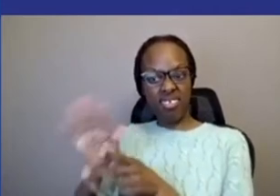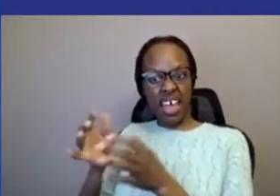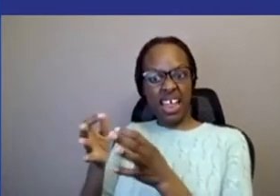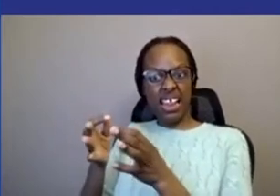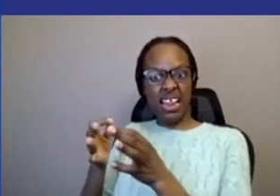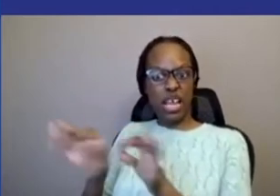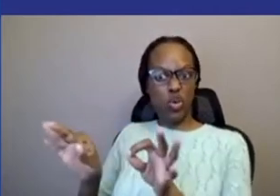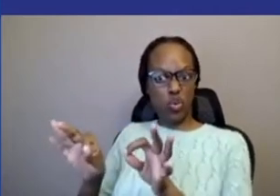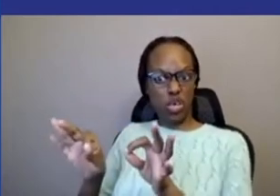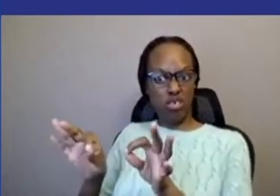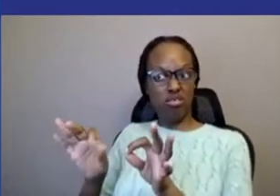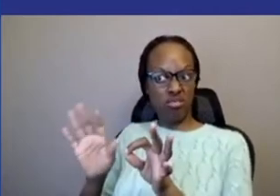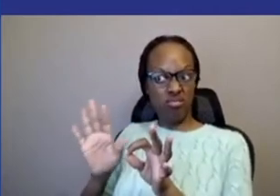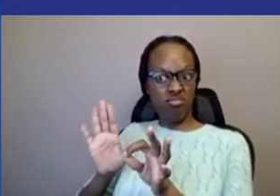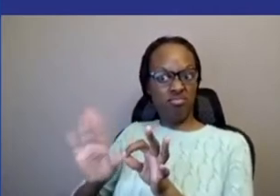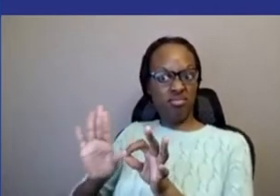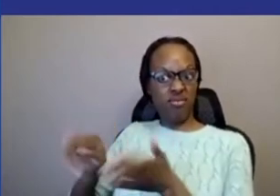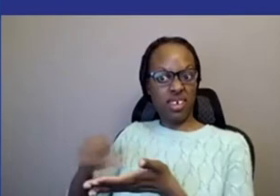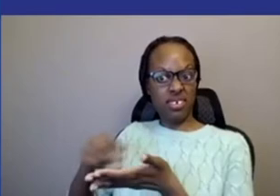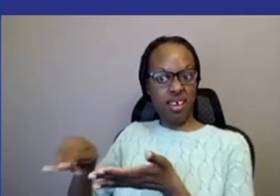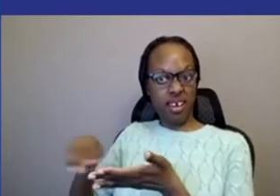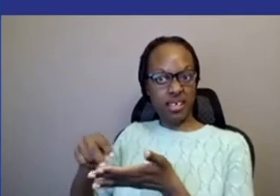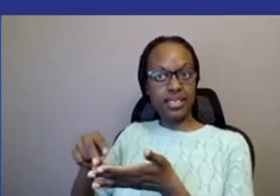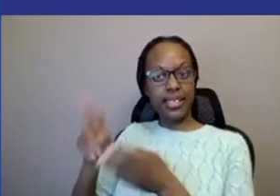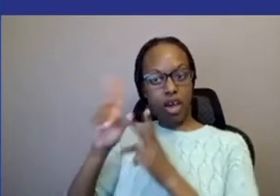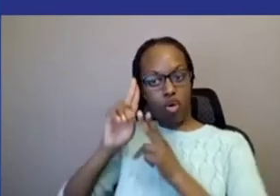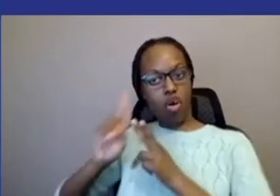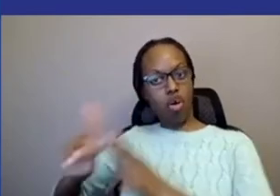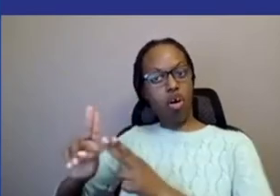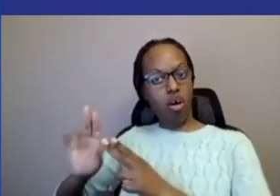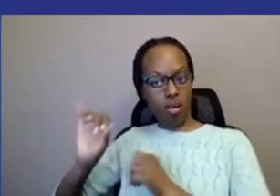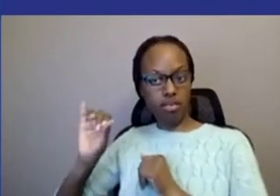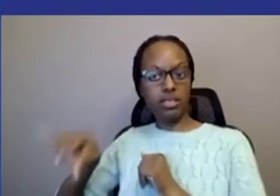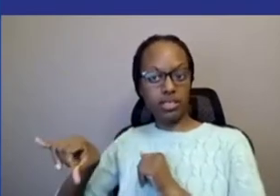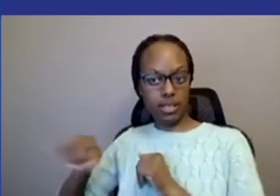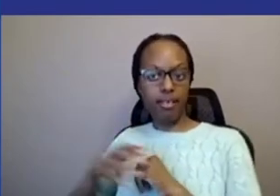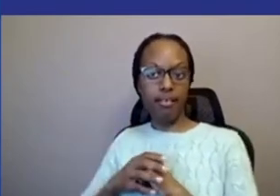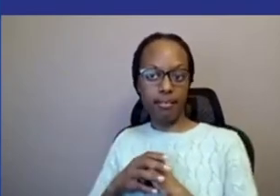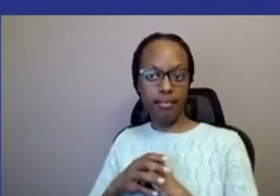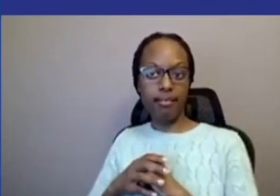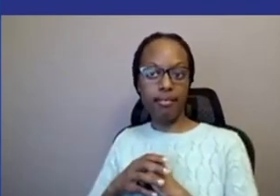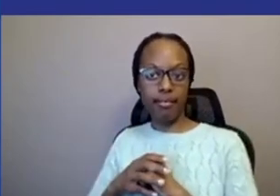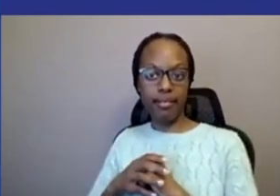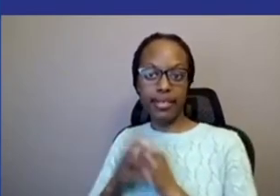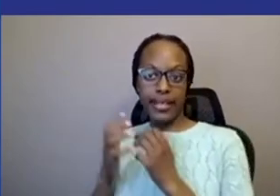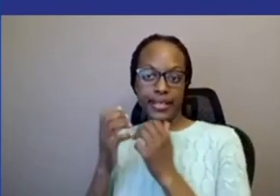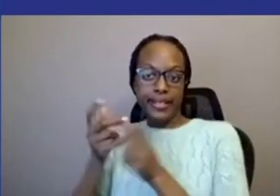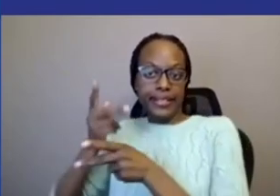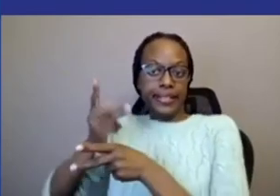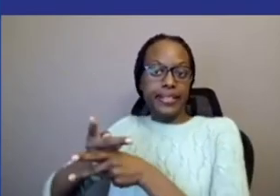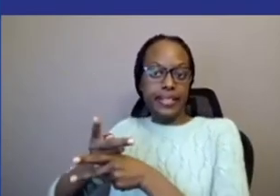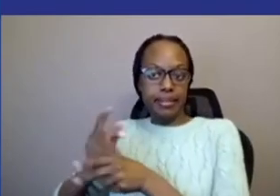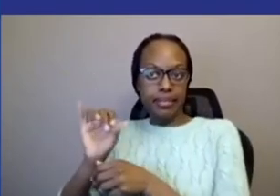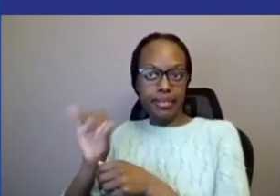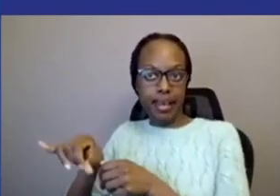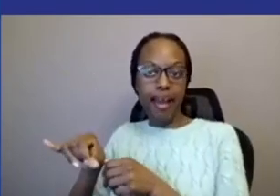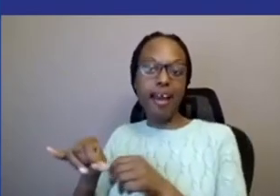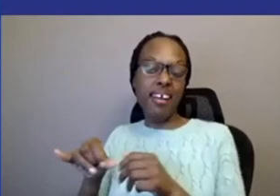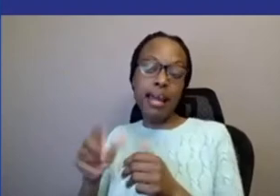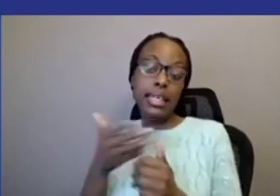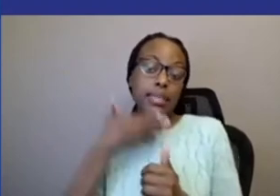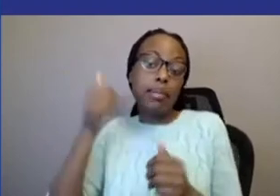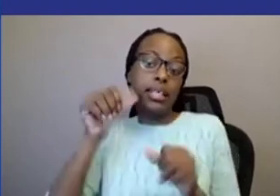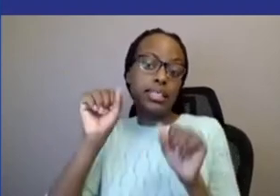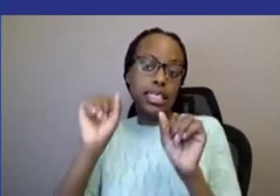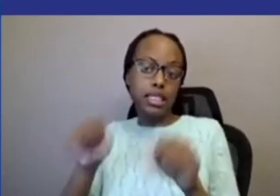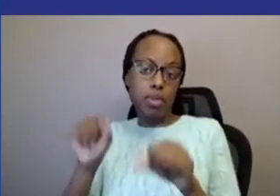the integrity and honor that to the best of that ability within the context of whatever